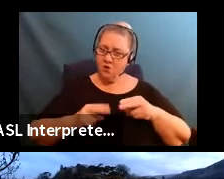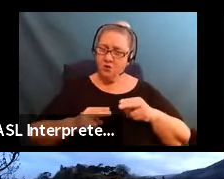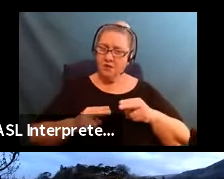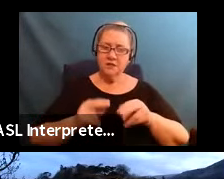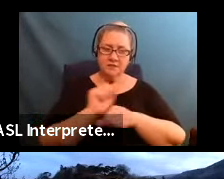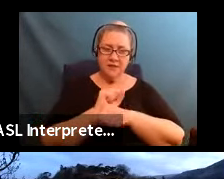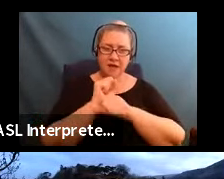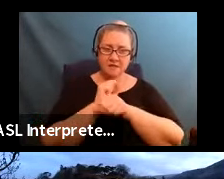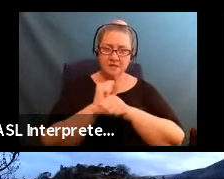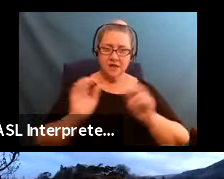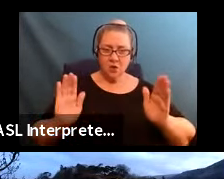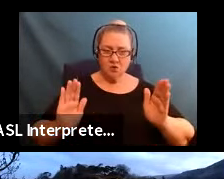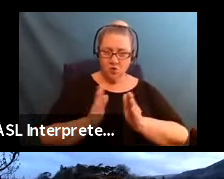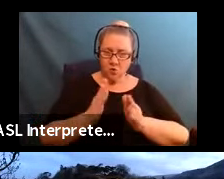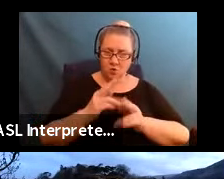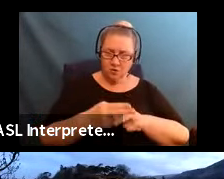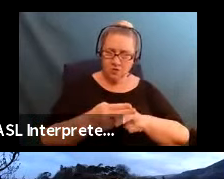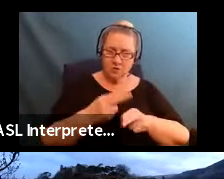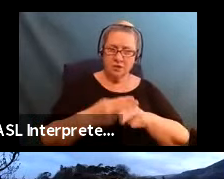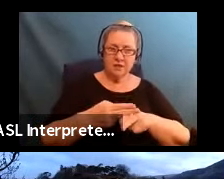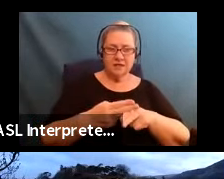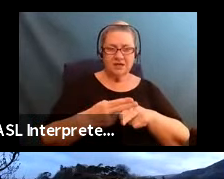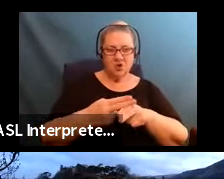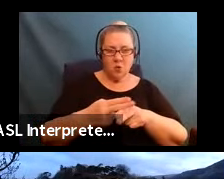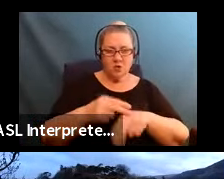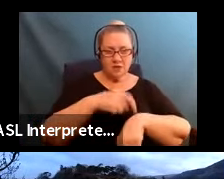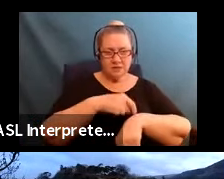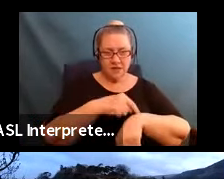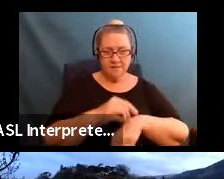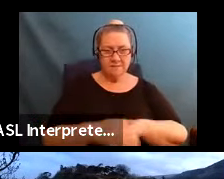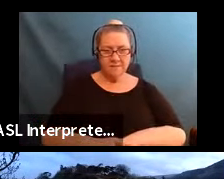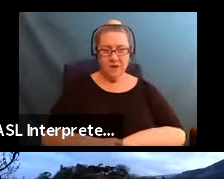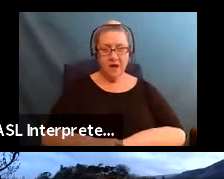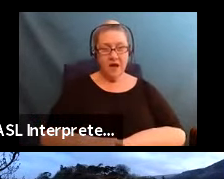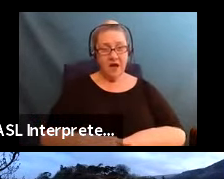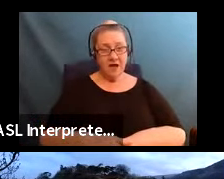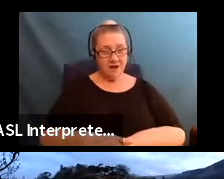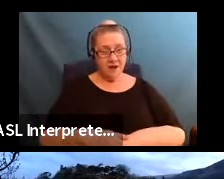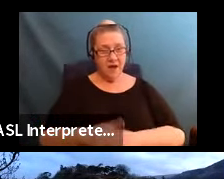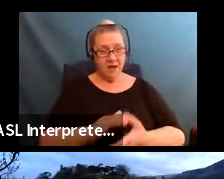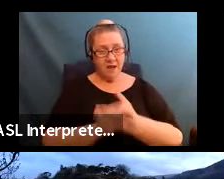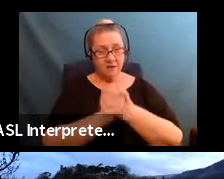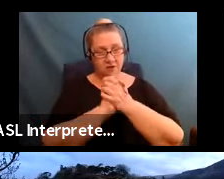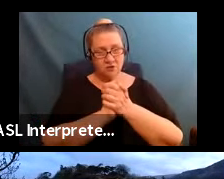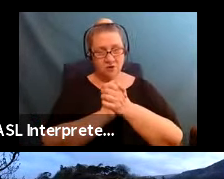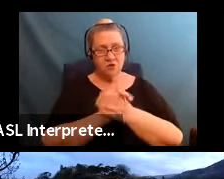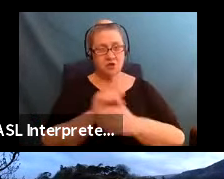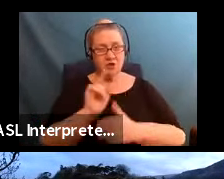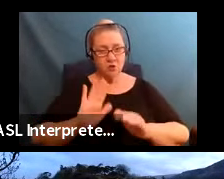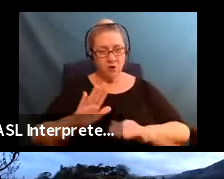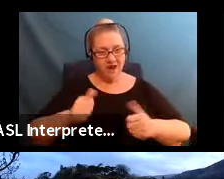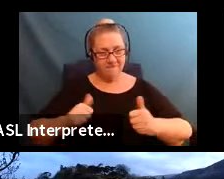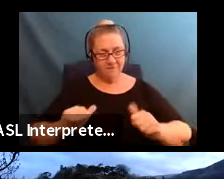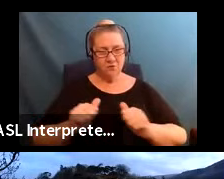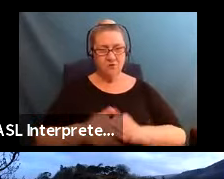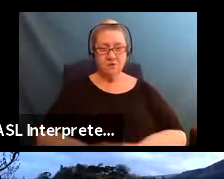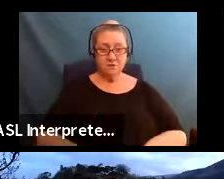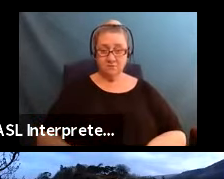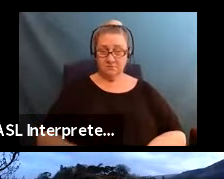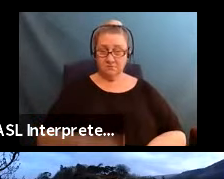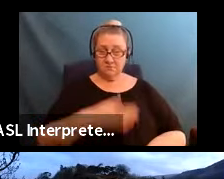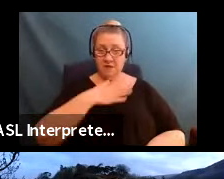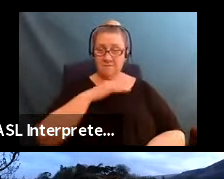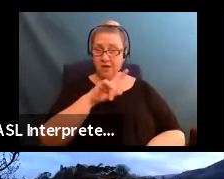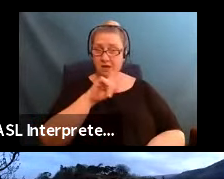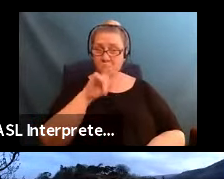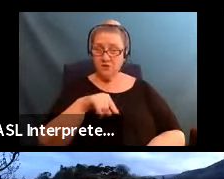so hats off for you for your efforts here. I guess, my questions, I have tons of